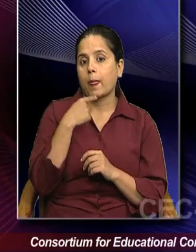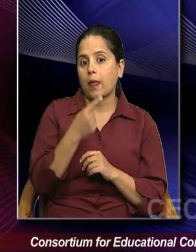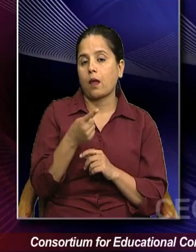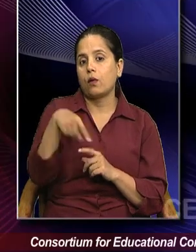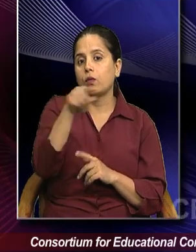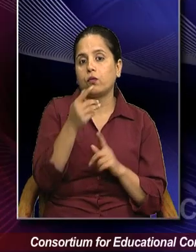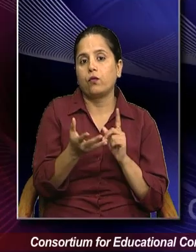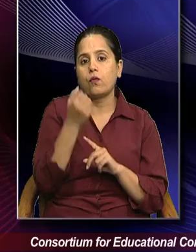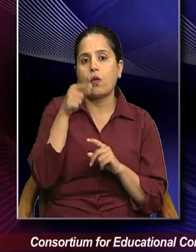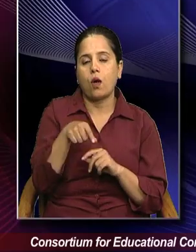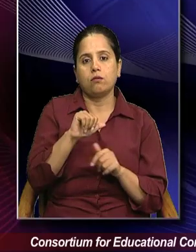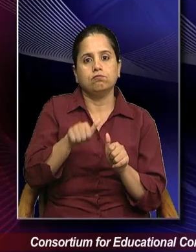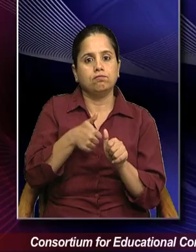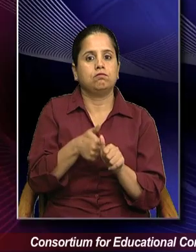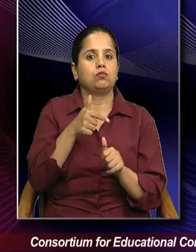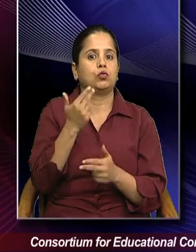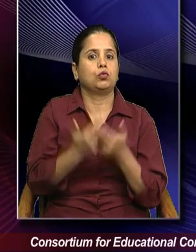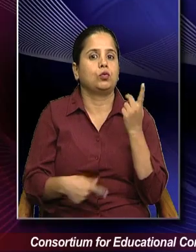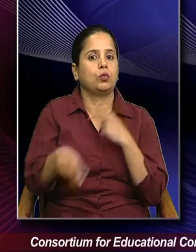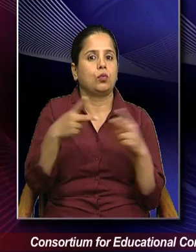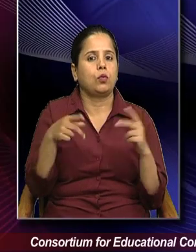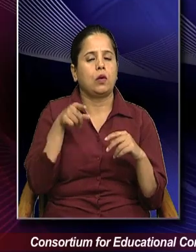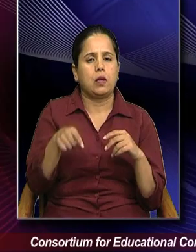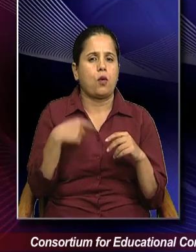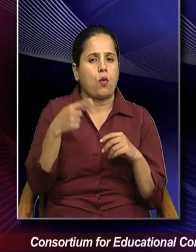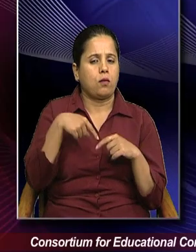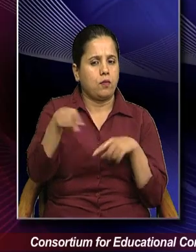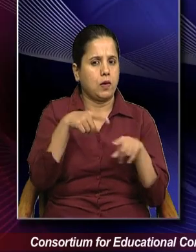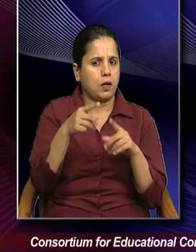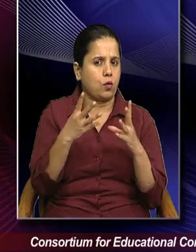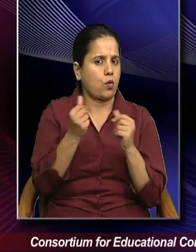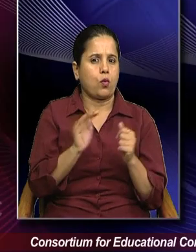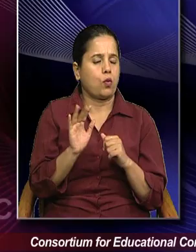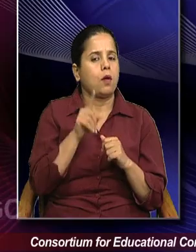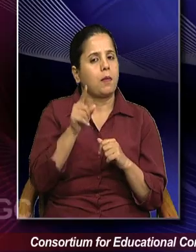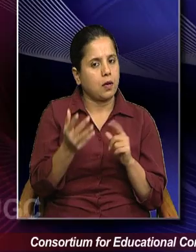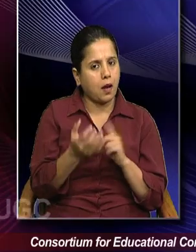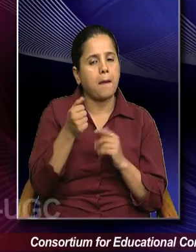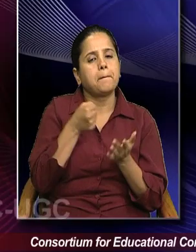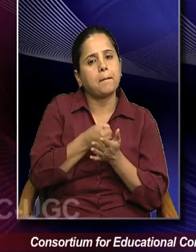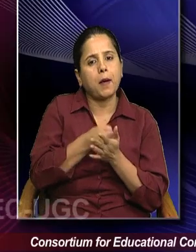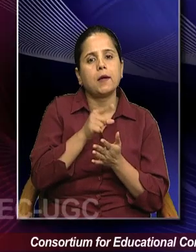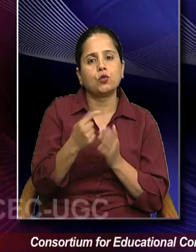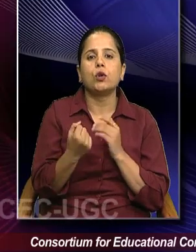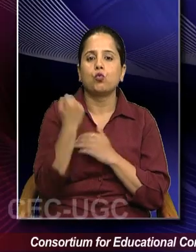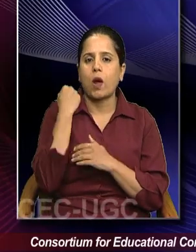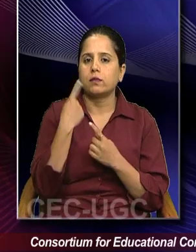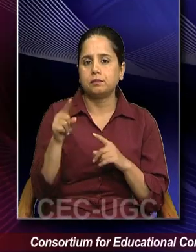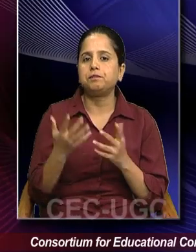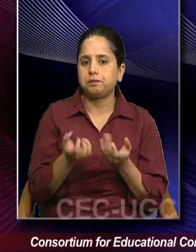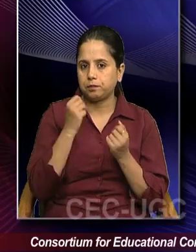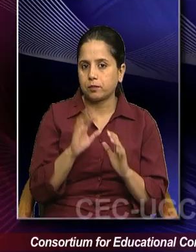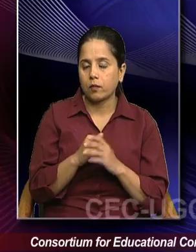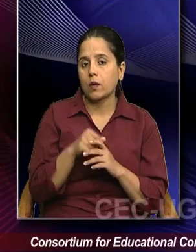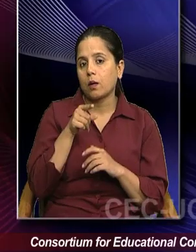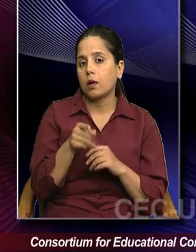you find the backbone of the story. Don't get lost in the weeds, but get the basics right. And